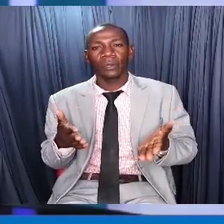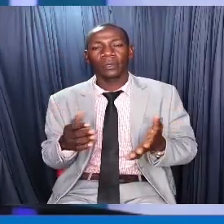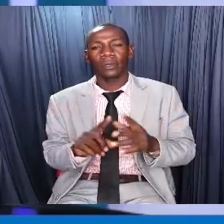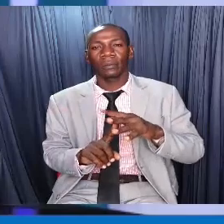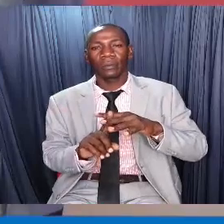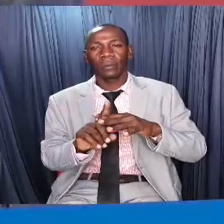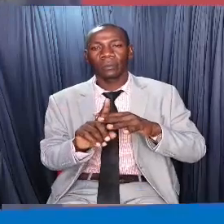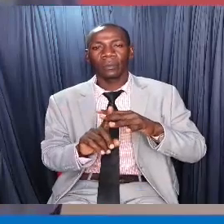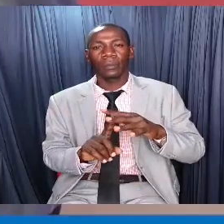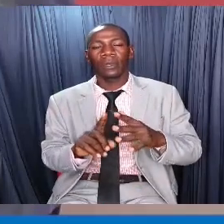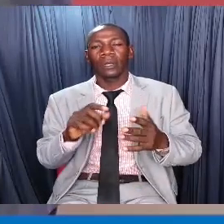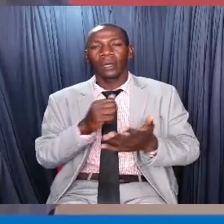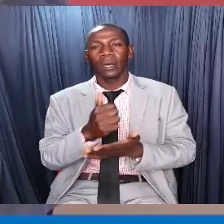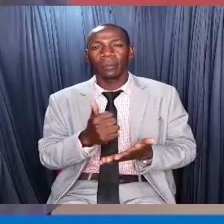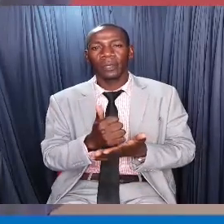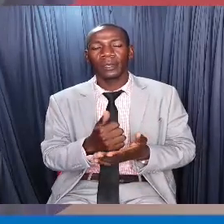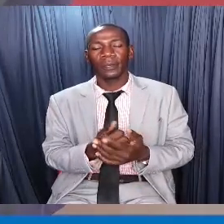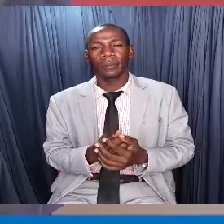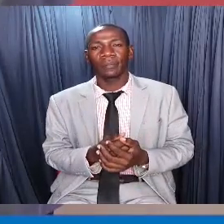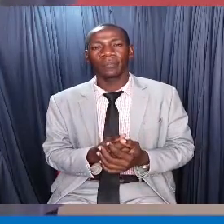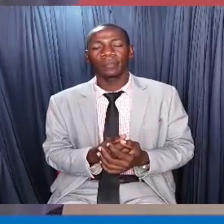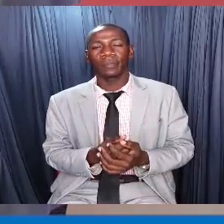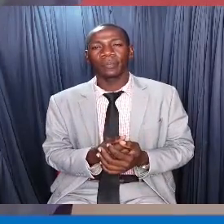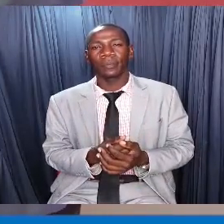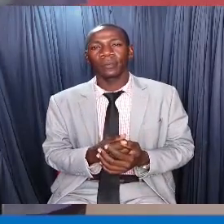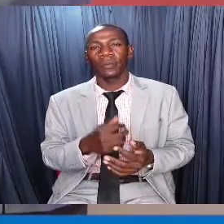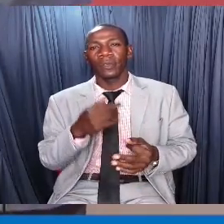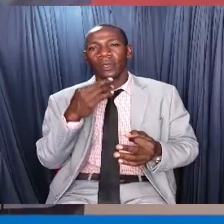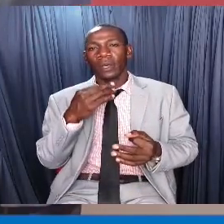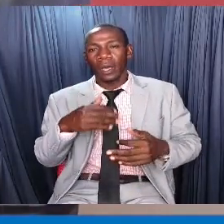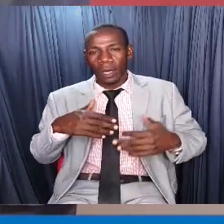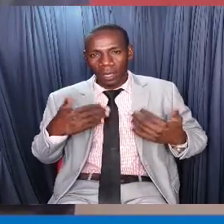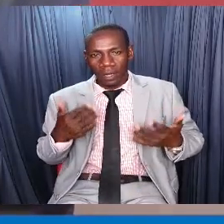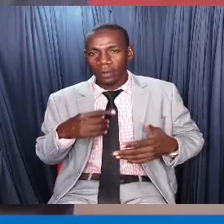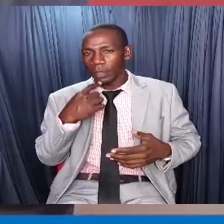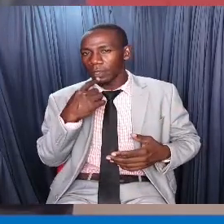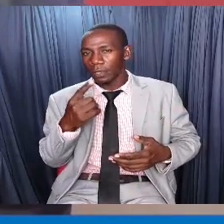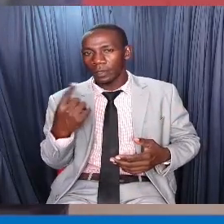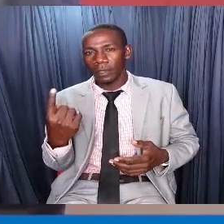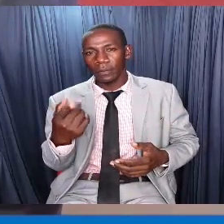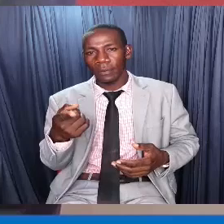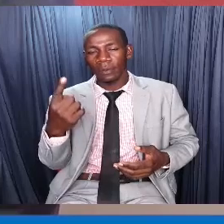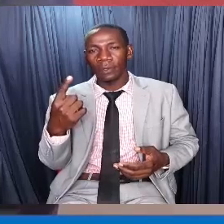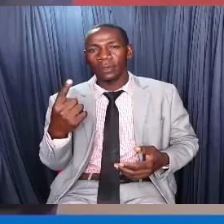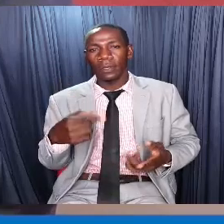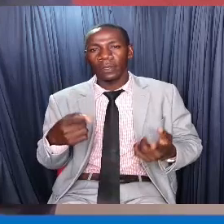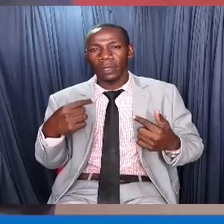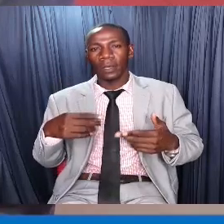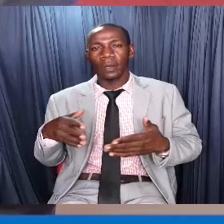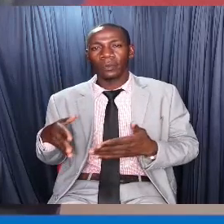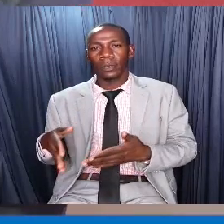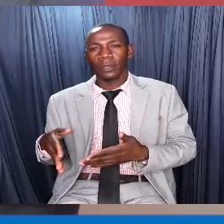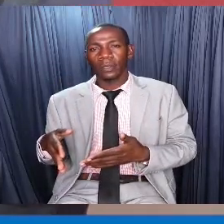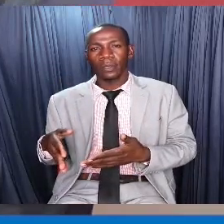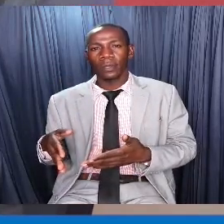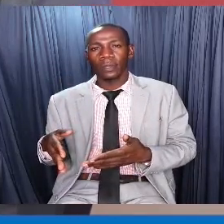appeared. Bwana Yesu asifiwe sana. Amen. Sasa kama anavyosema yeye mwenyewe. So as he says himself. Anavyokuja hapa. Whenever we